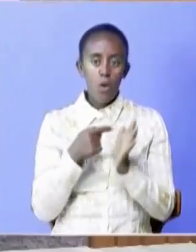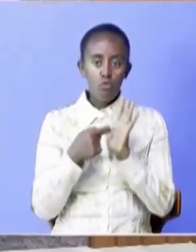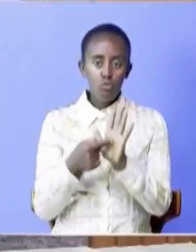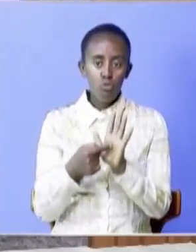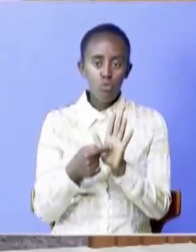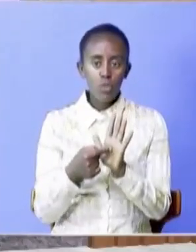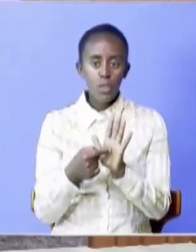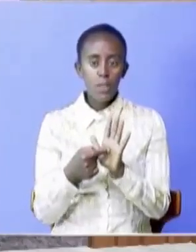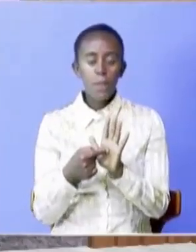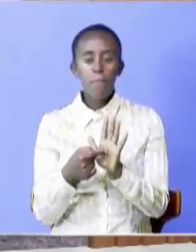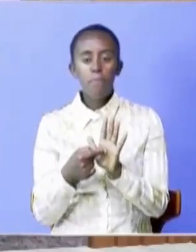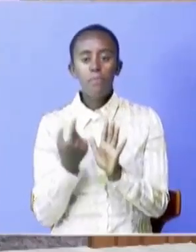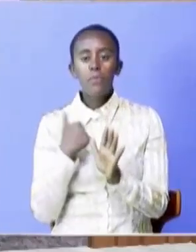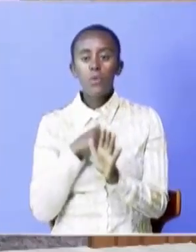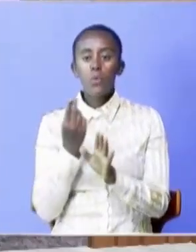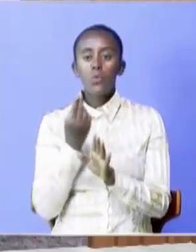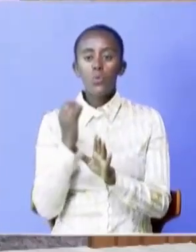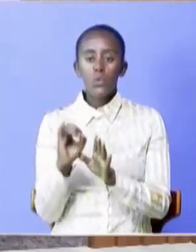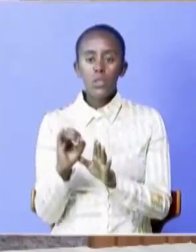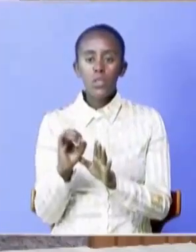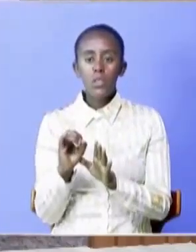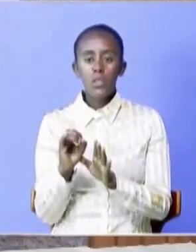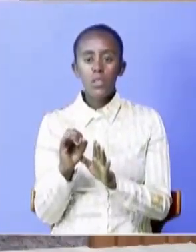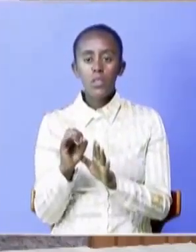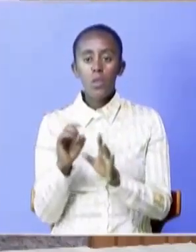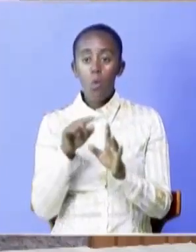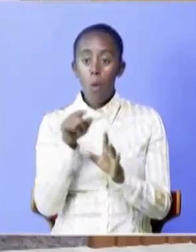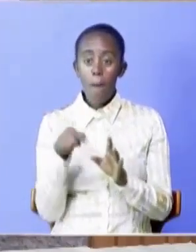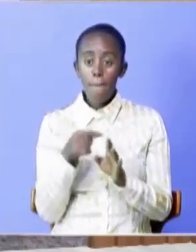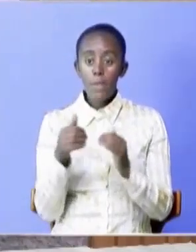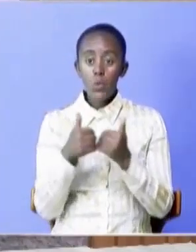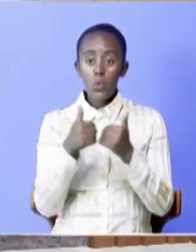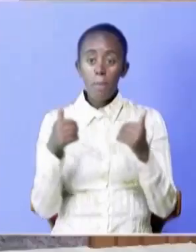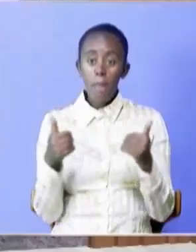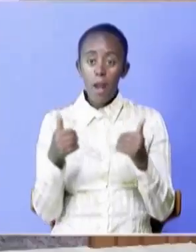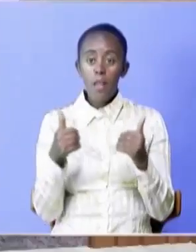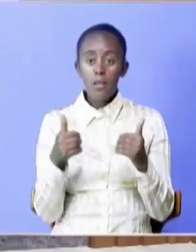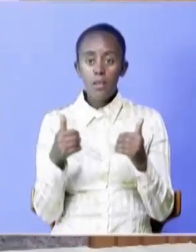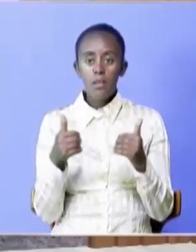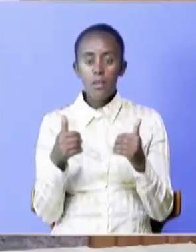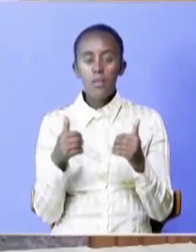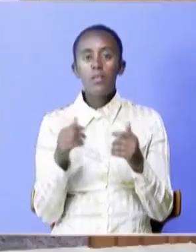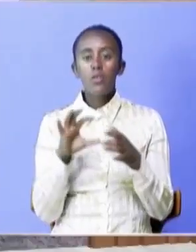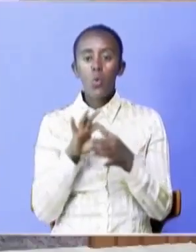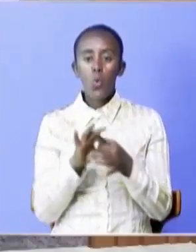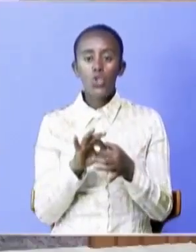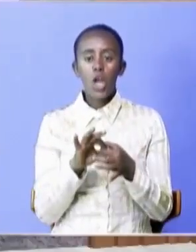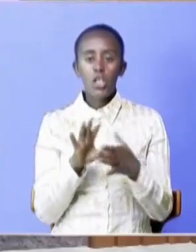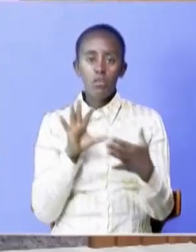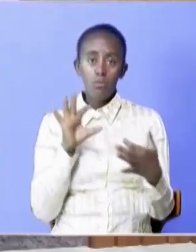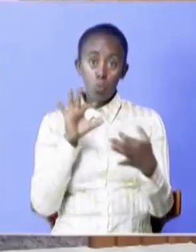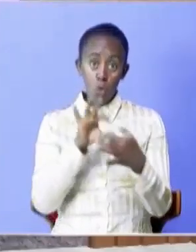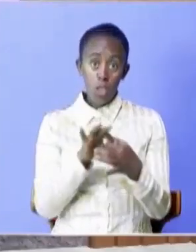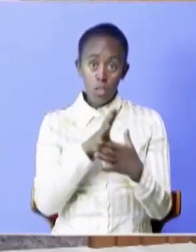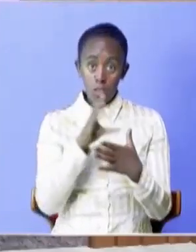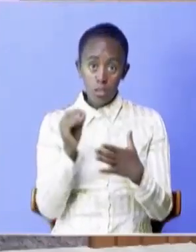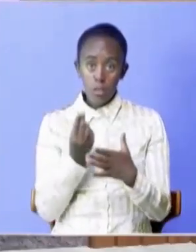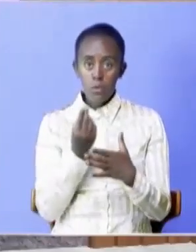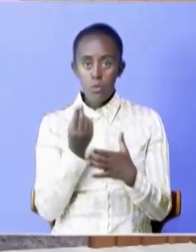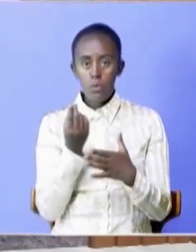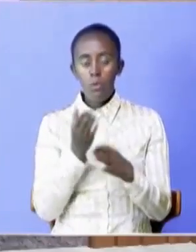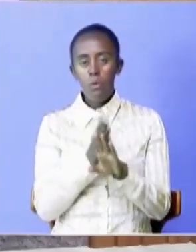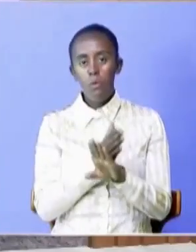here, we are using comma to separate a conjunction, and we use